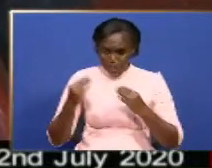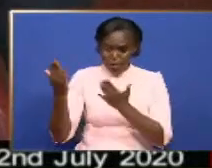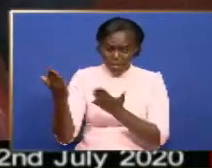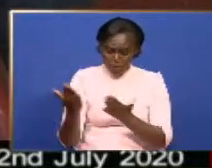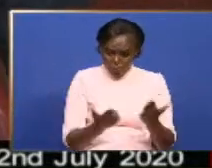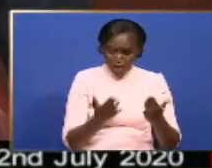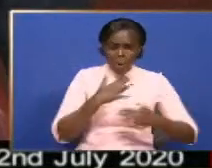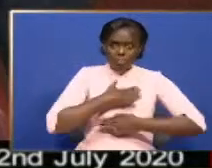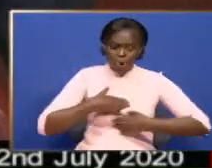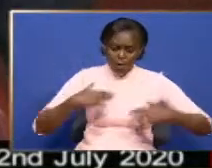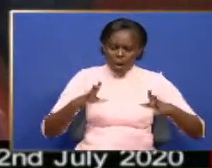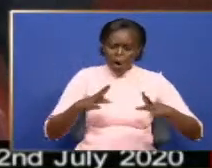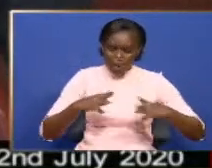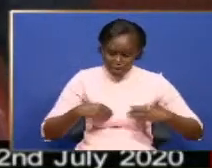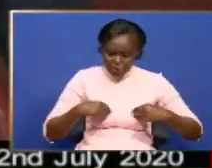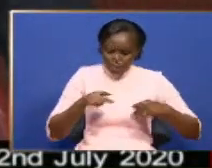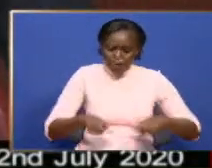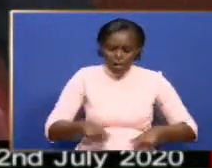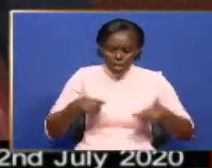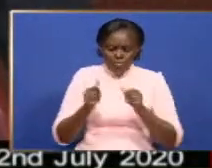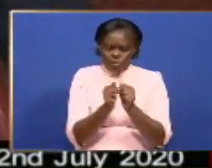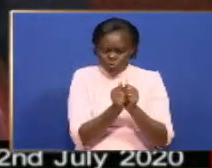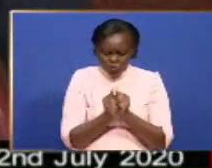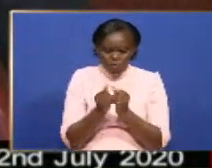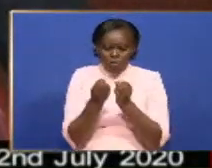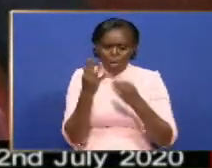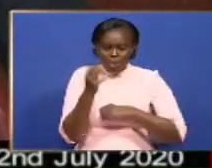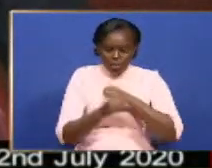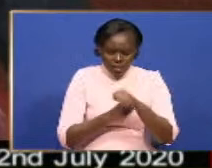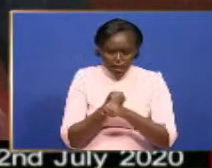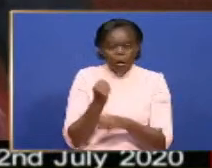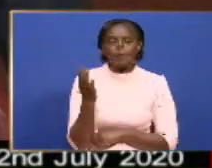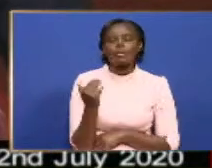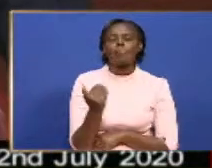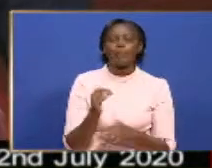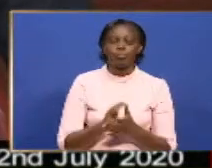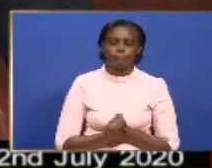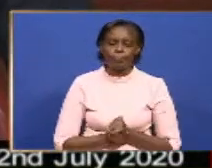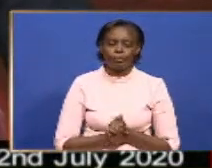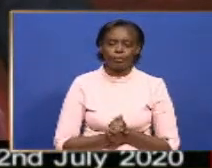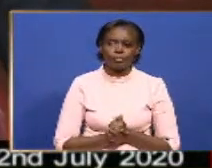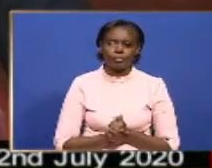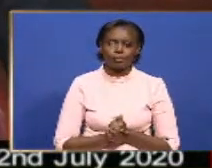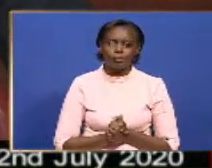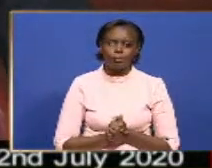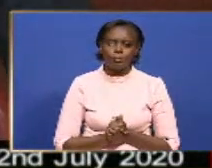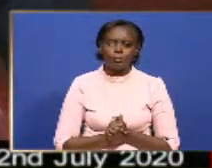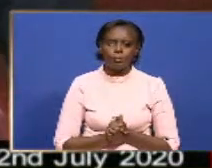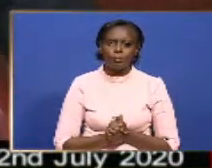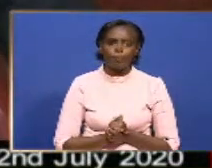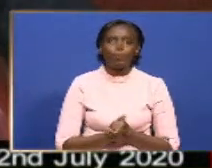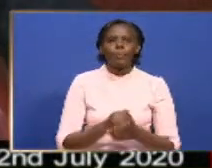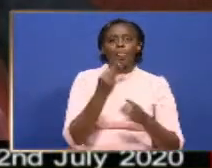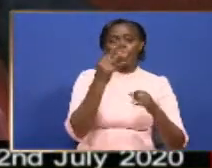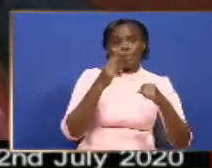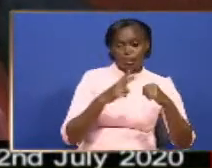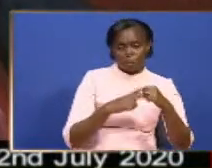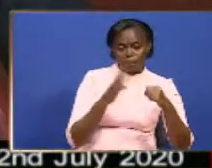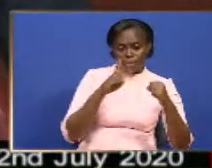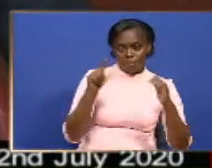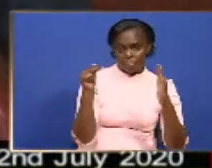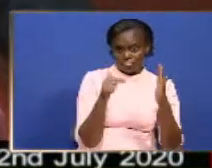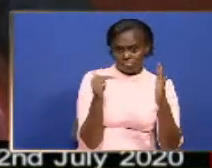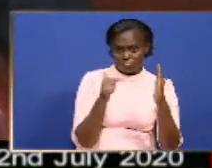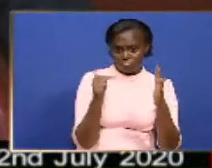must accept that we are going to live with them for many years to come. Honorable Speaker, Part 7 of the bill